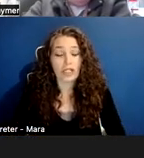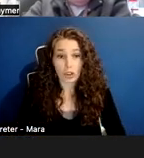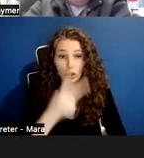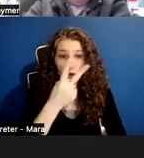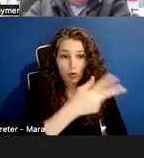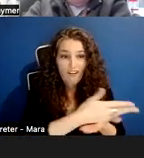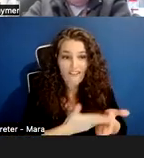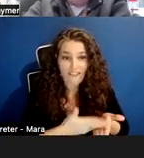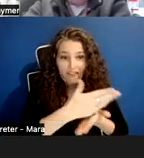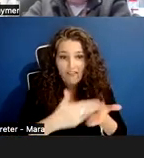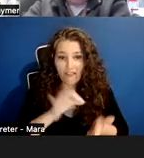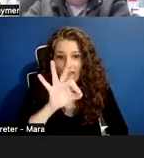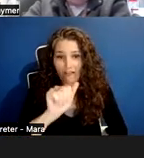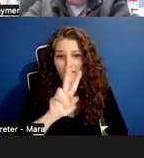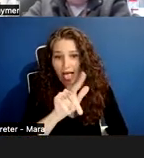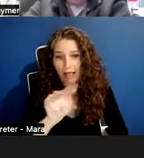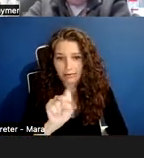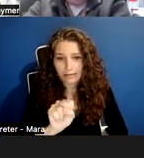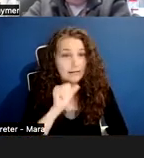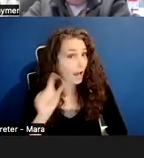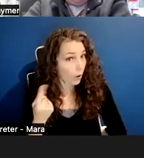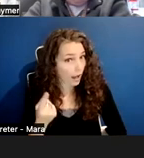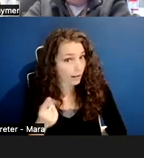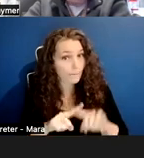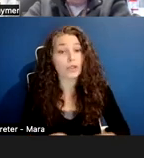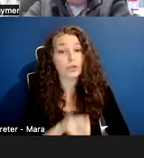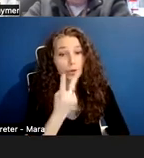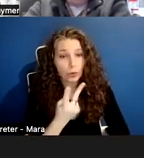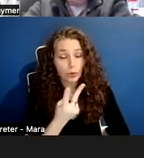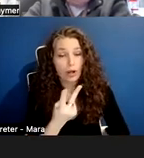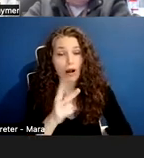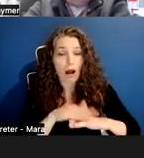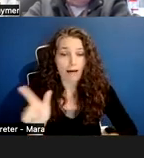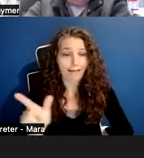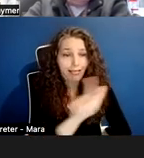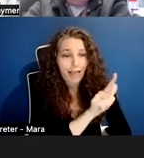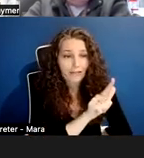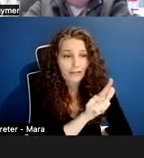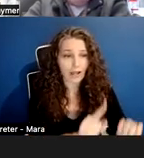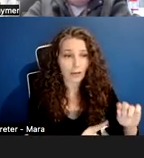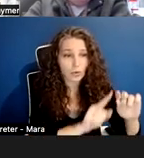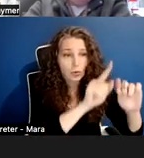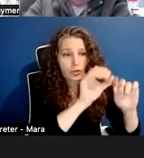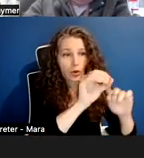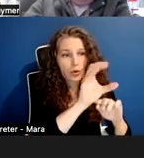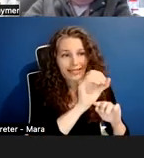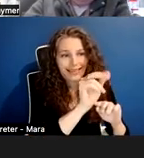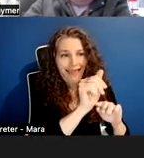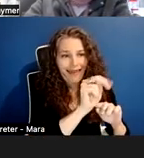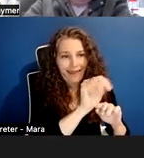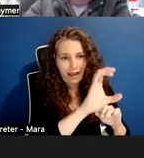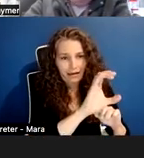The one on the left going up towards the oceanic fault, and then